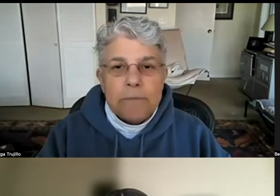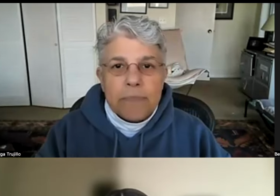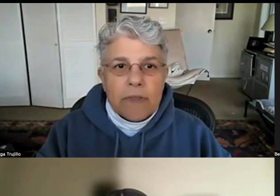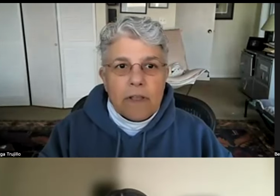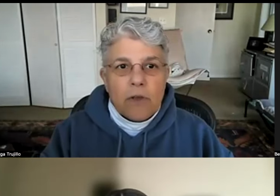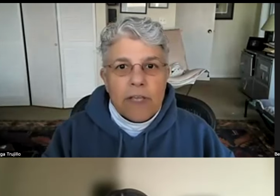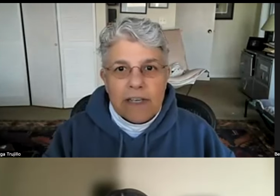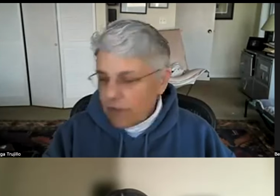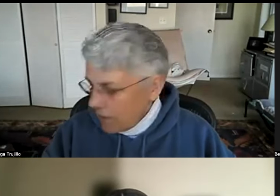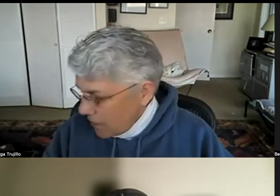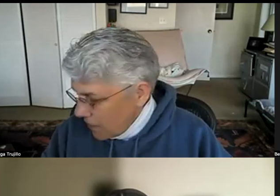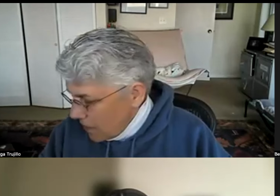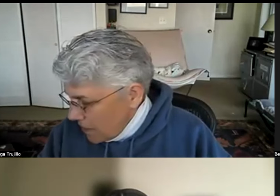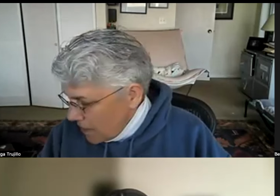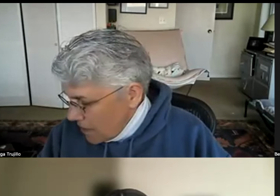physical locations.